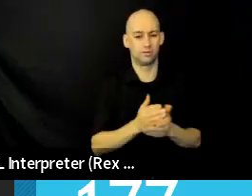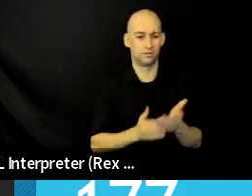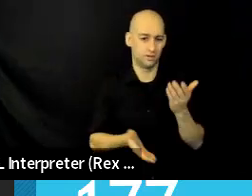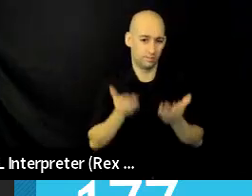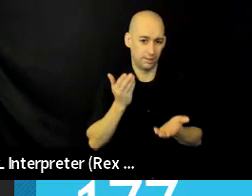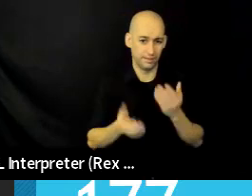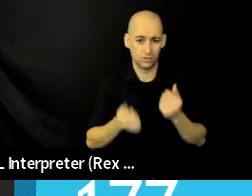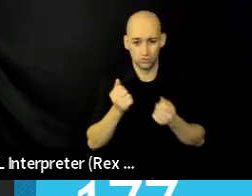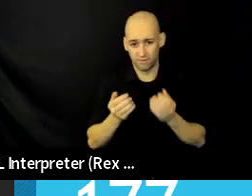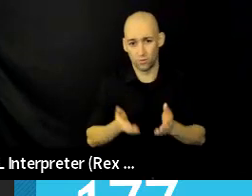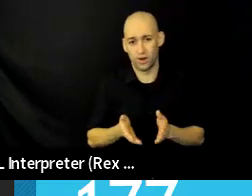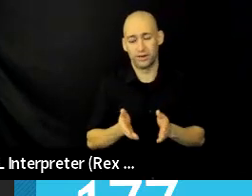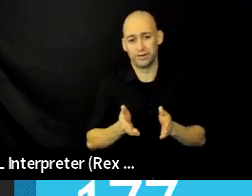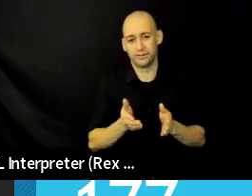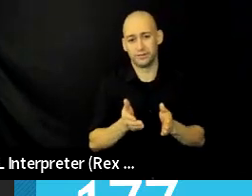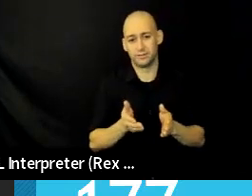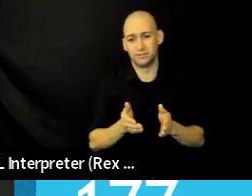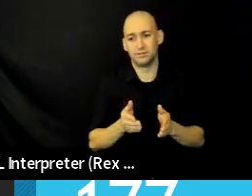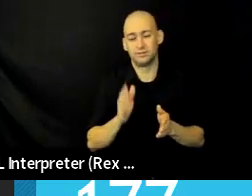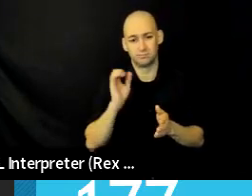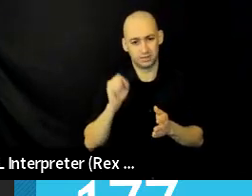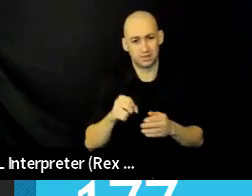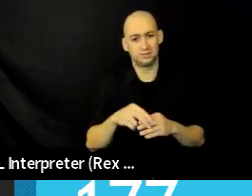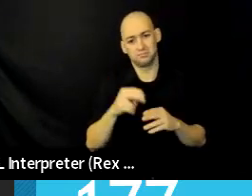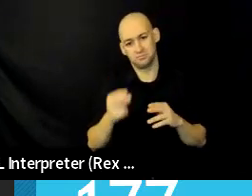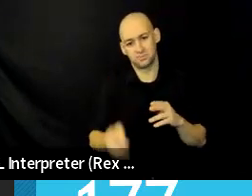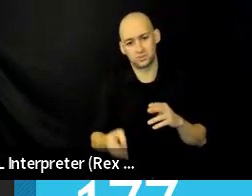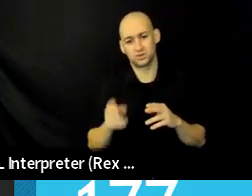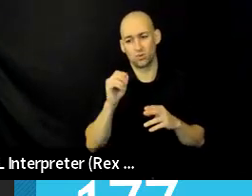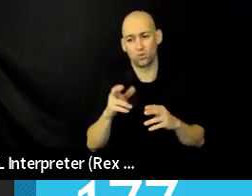a driveway that could mitigate and